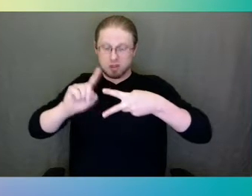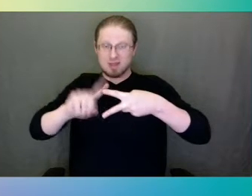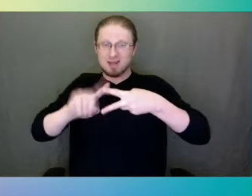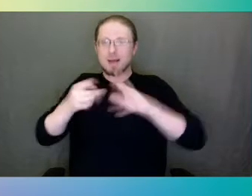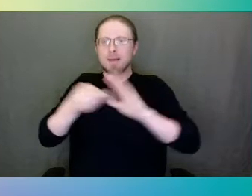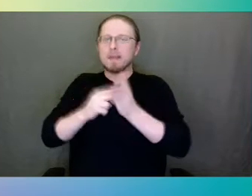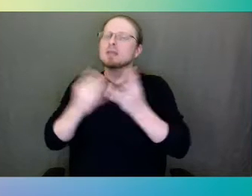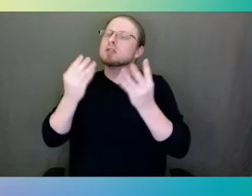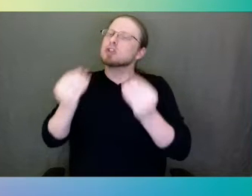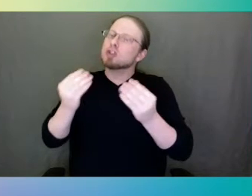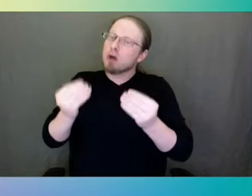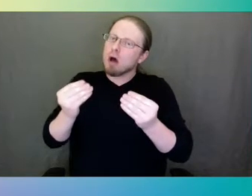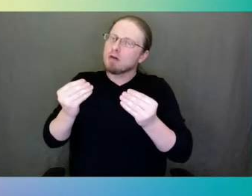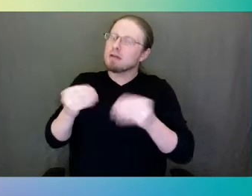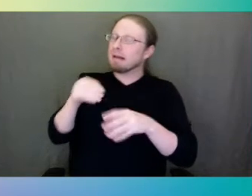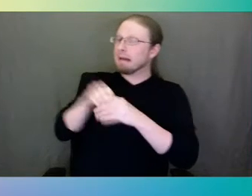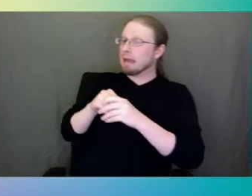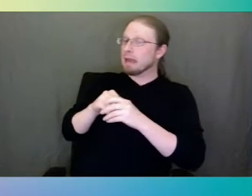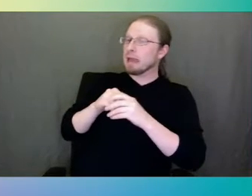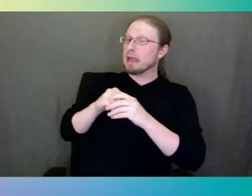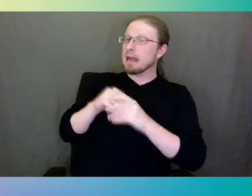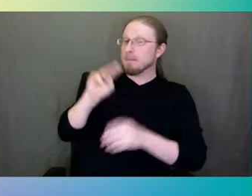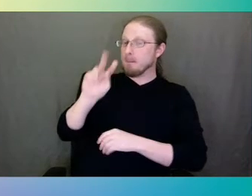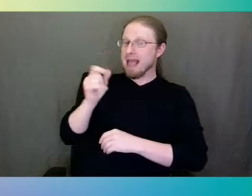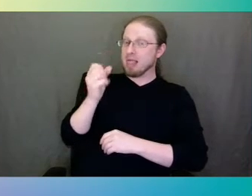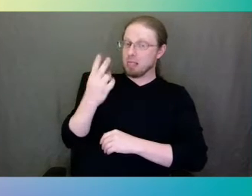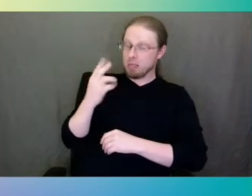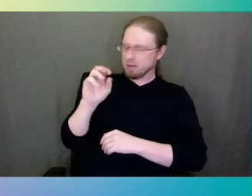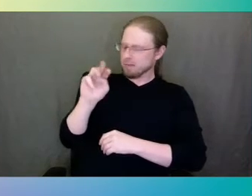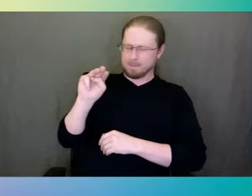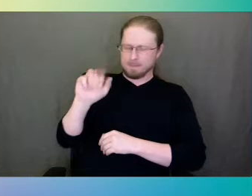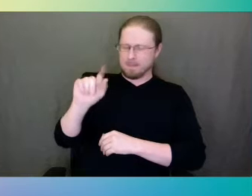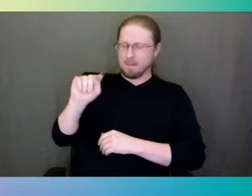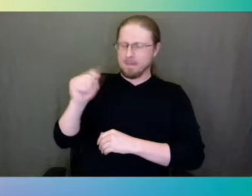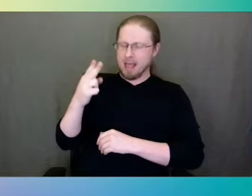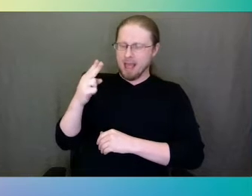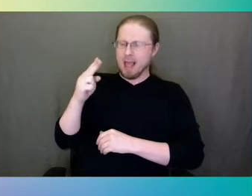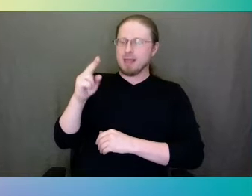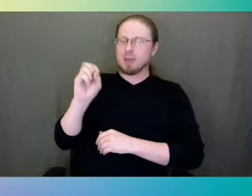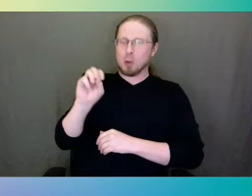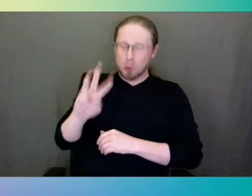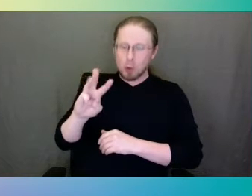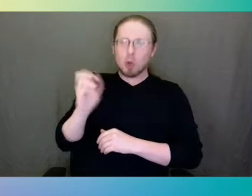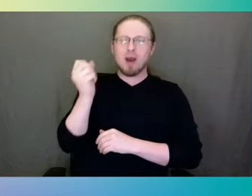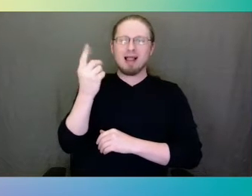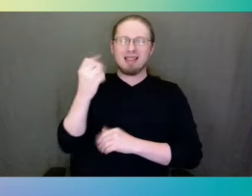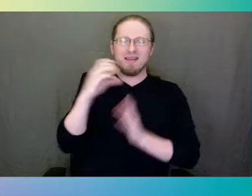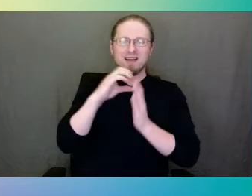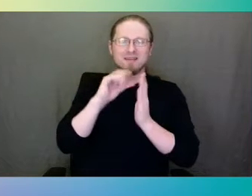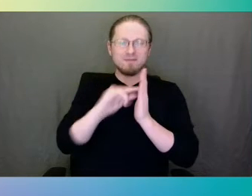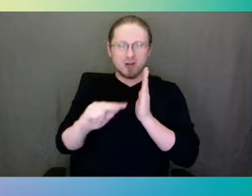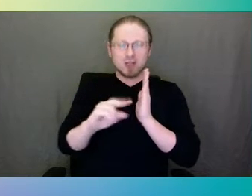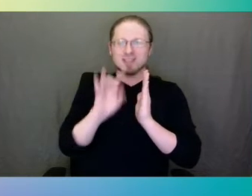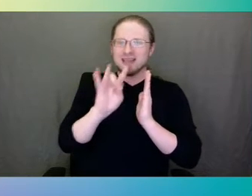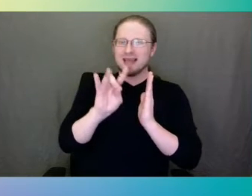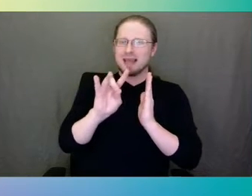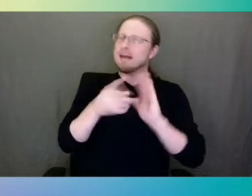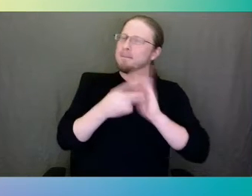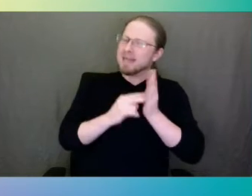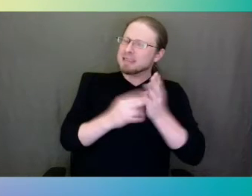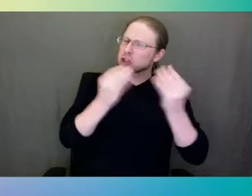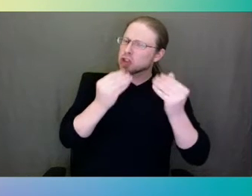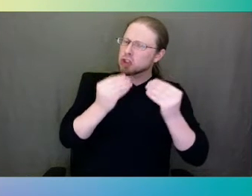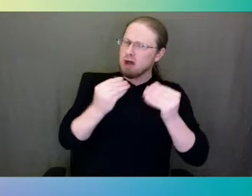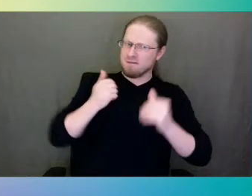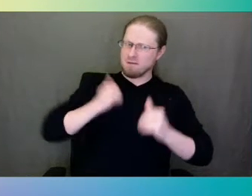Matthew 11:8. But this usage does not entail any kind of moral character. And our focal verse, 1